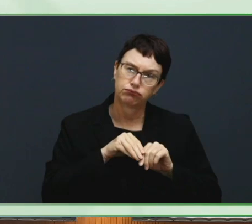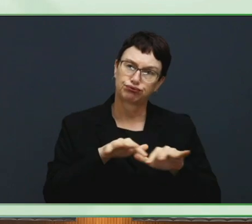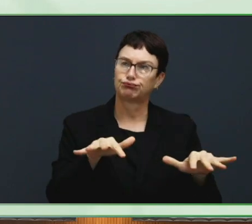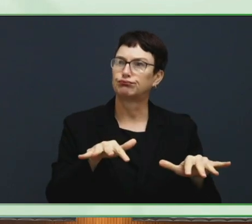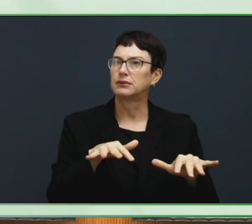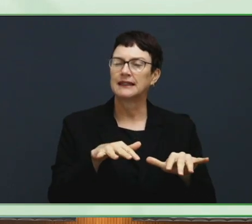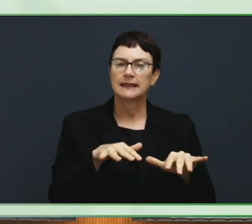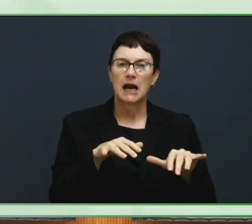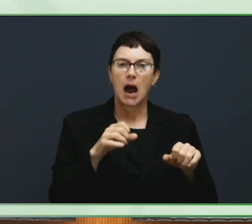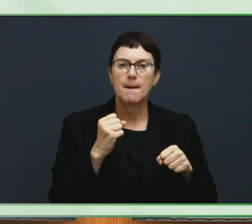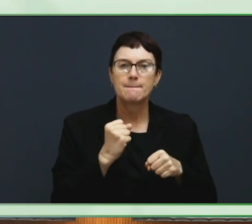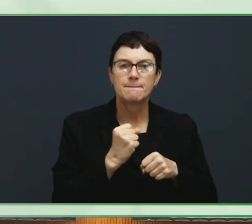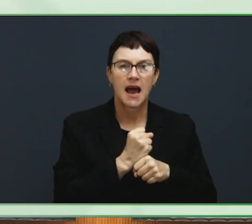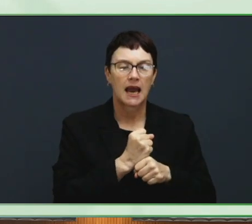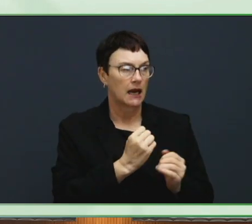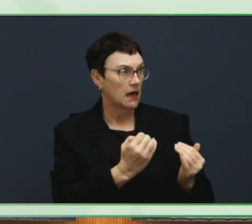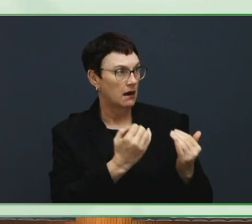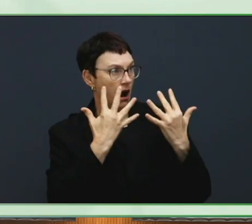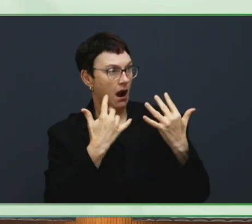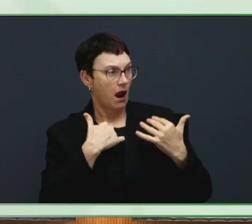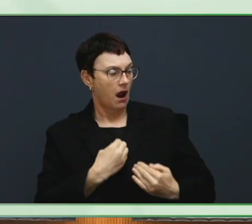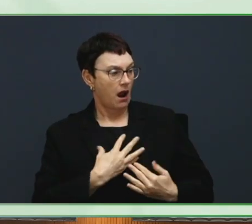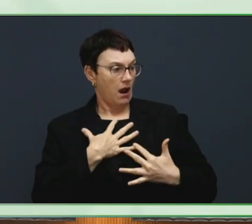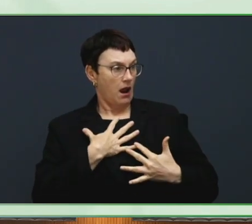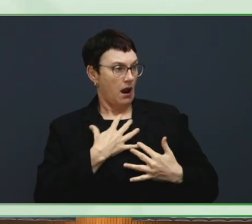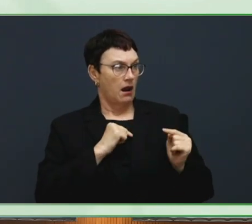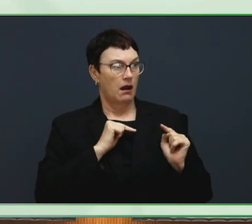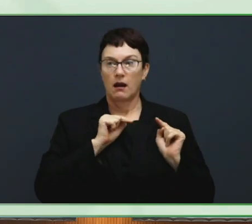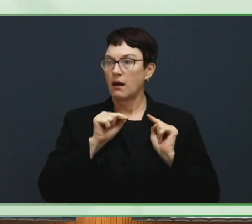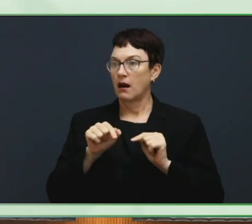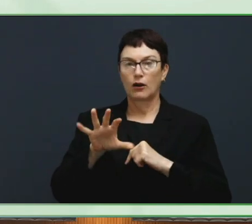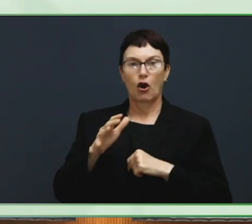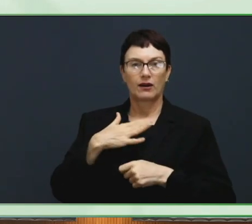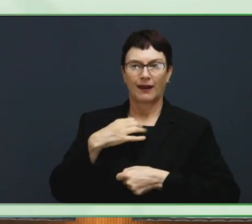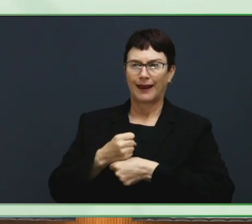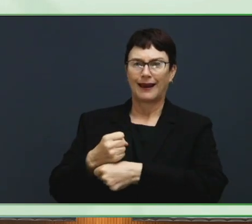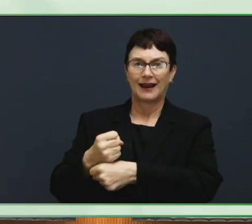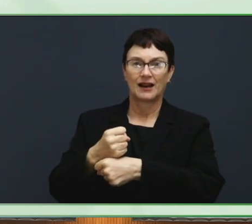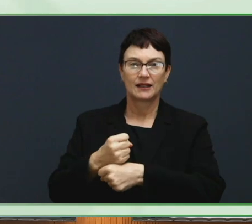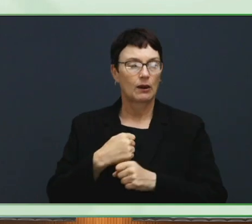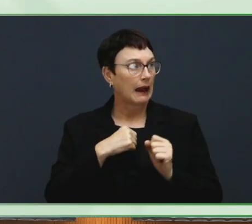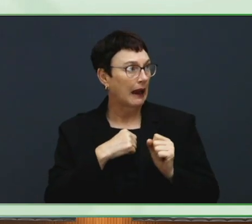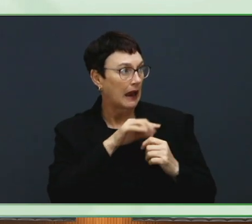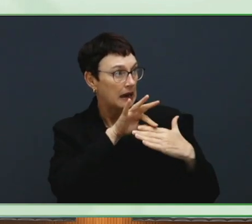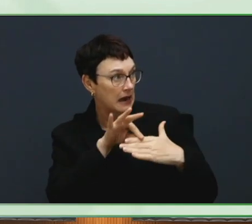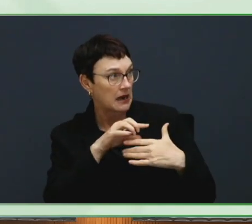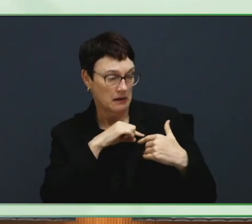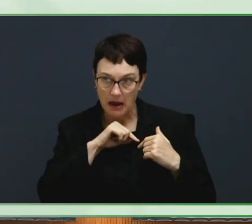work, to our countries, to do more. It's a great guidance, what we all experience